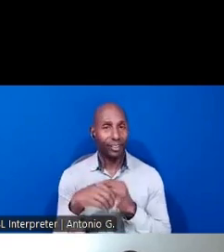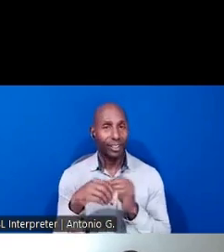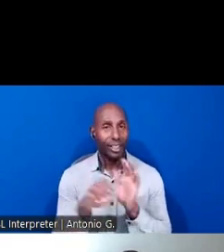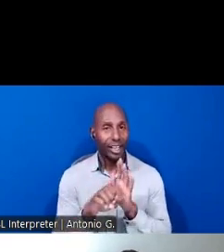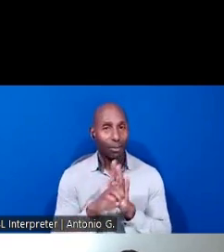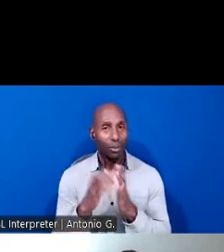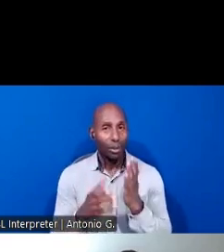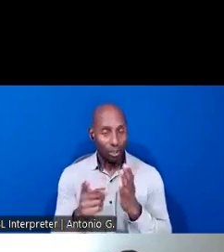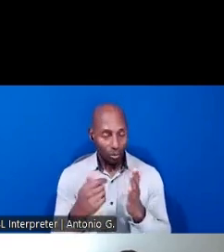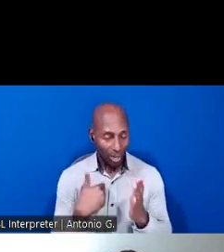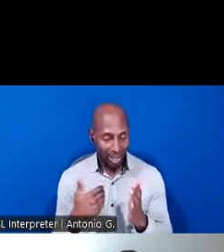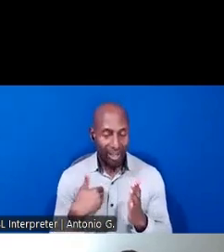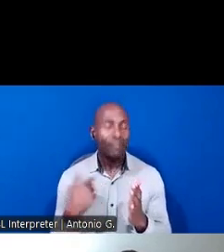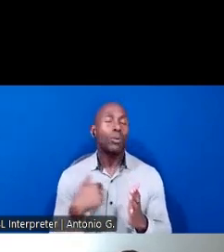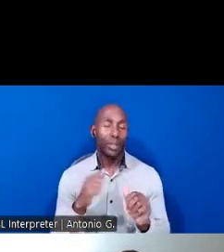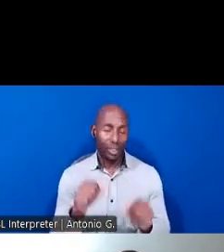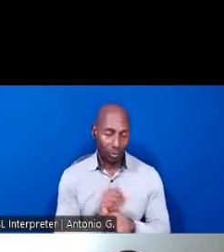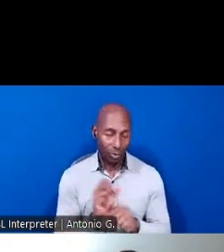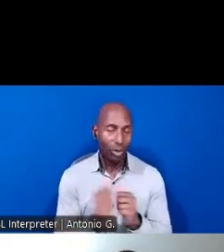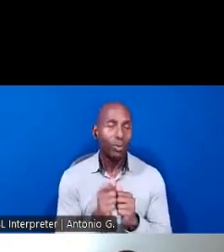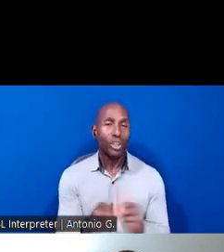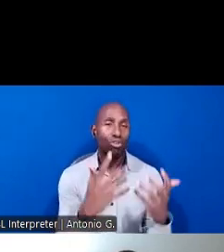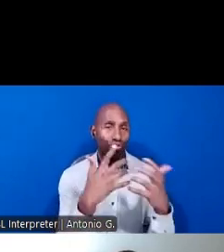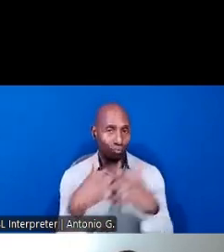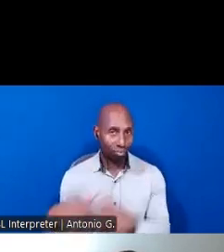us. We can still work them out for you.